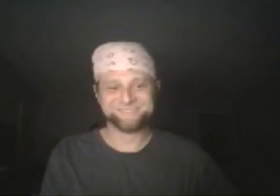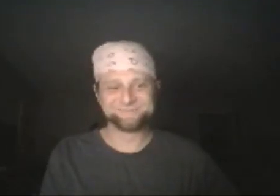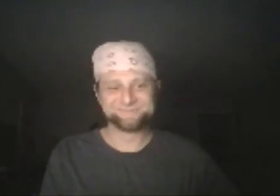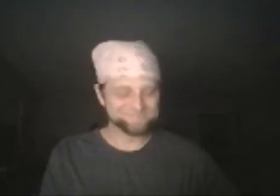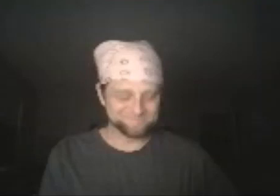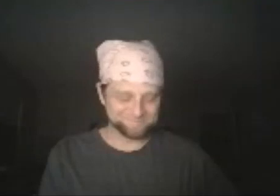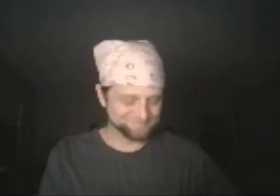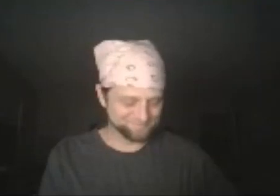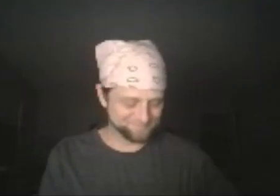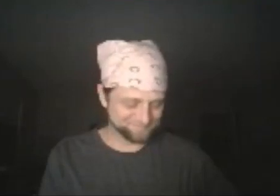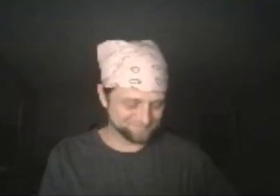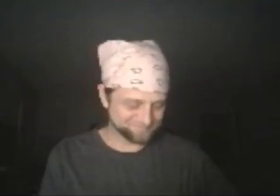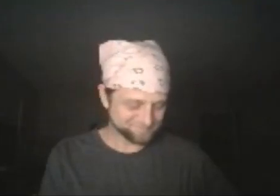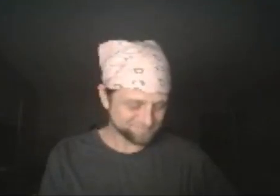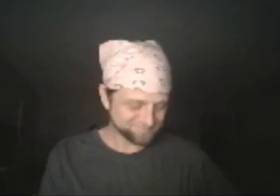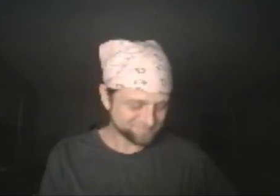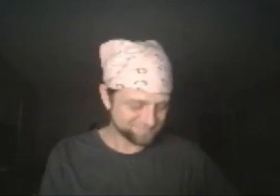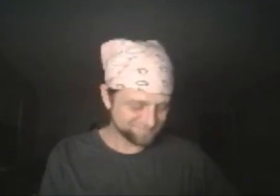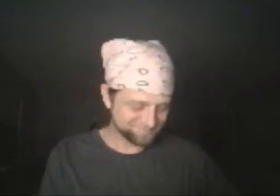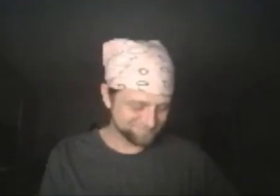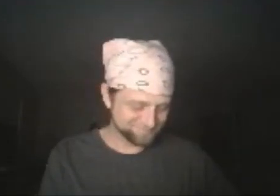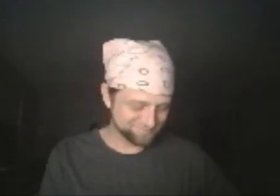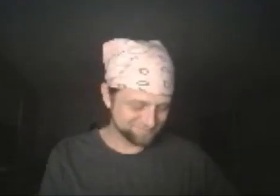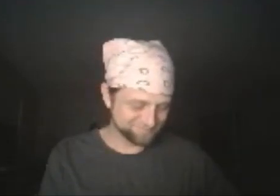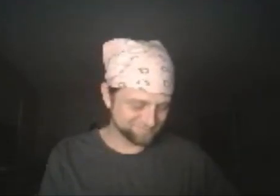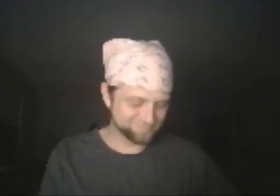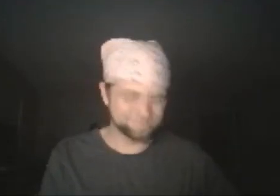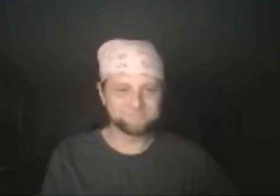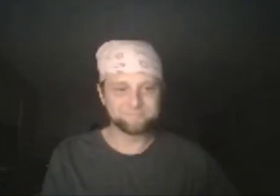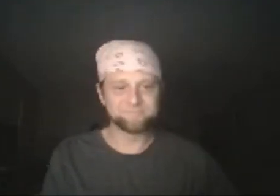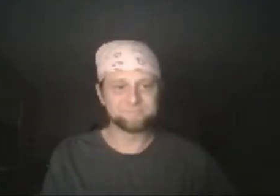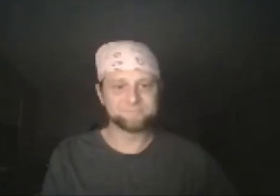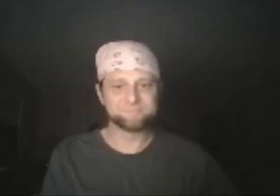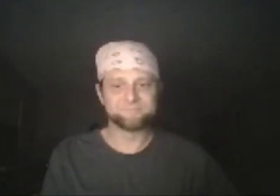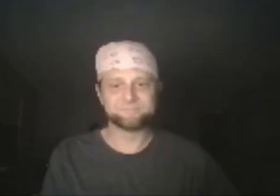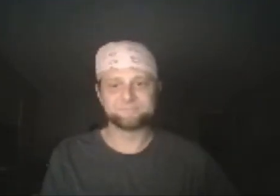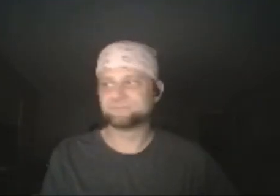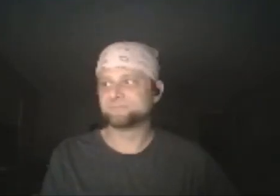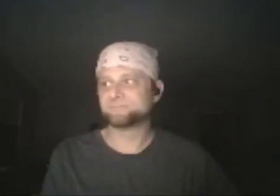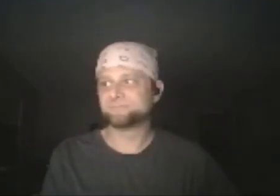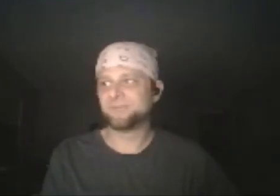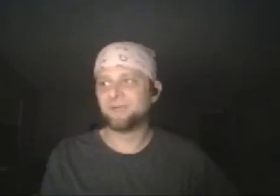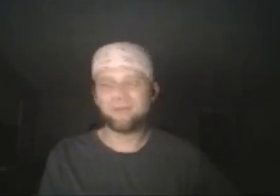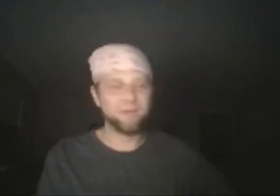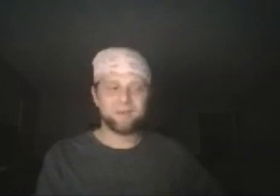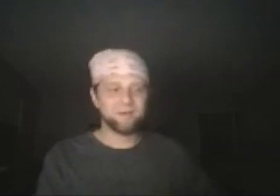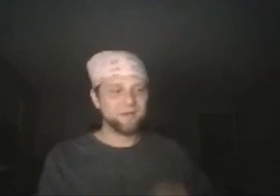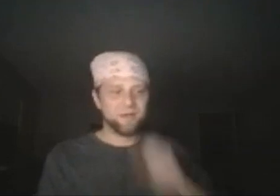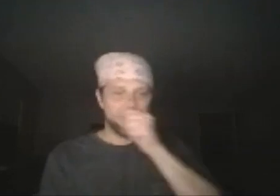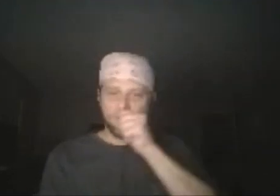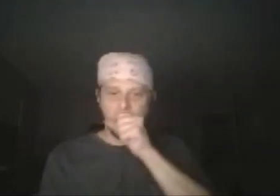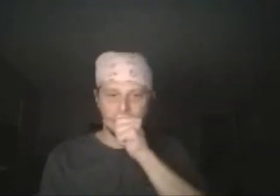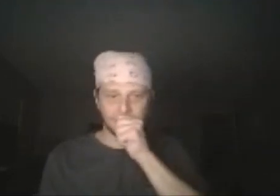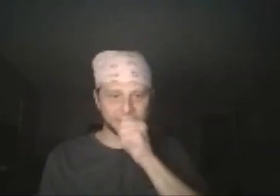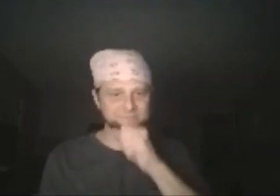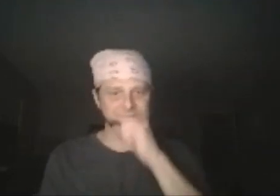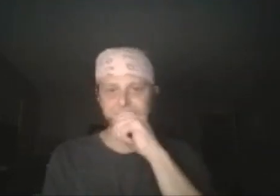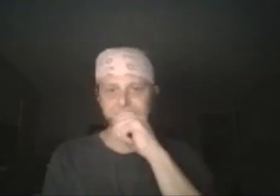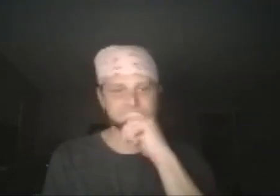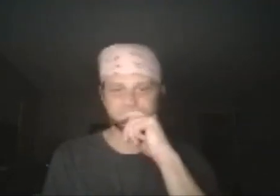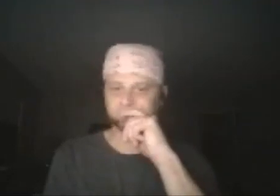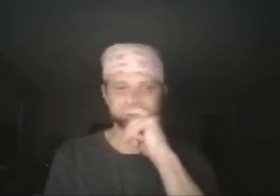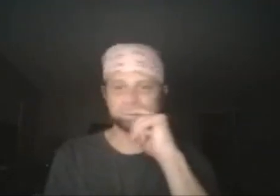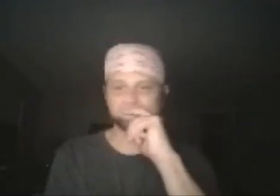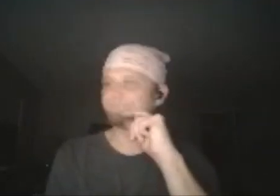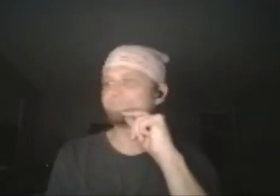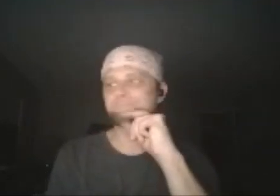security challenges facing both Israel and the Palestinian Authority, and condemn terrorist groups planning and carrying out attacks against civilians. We